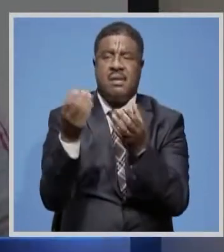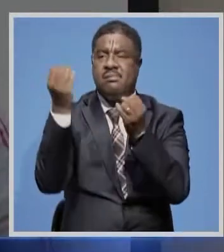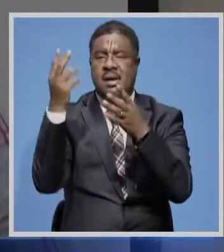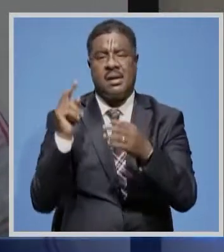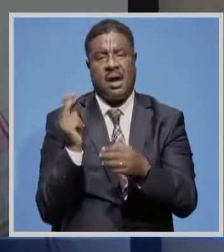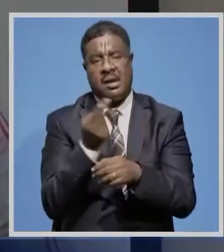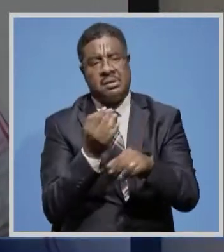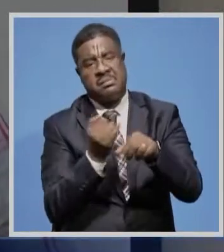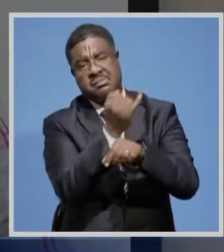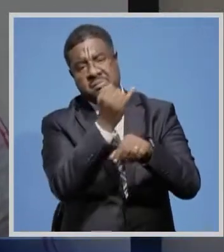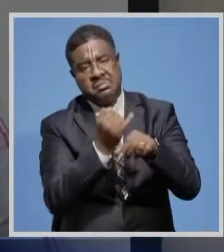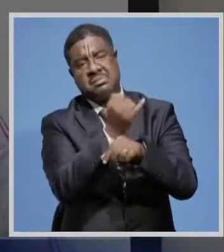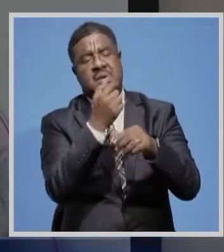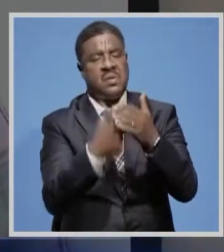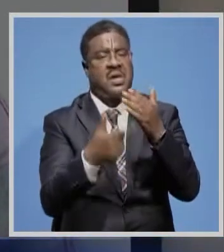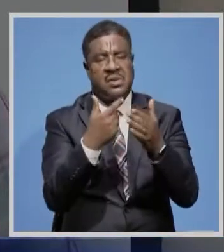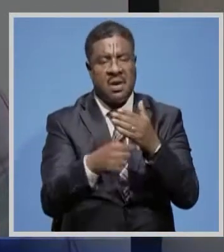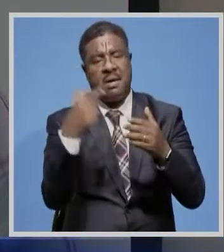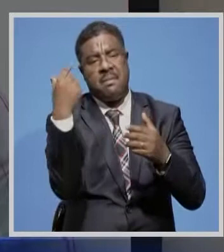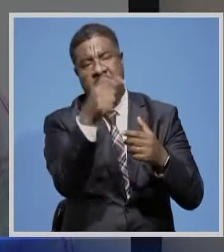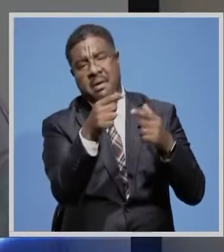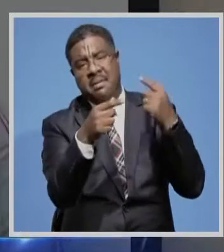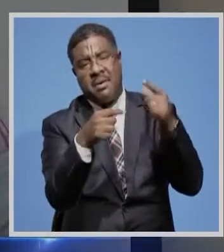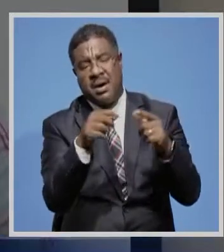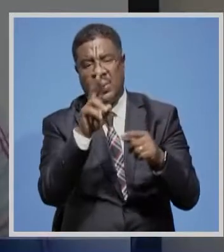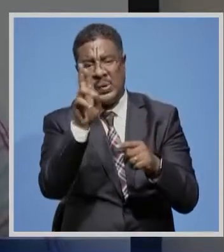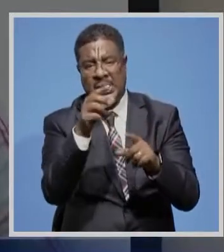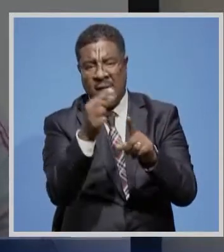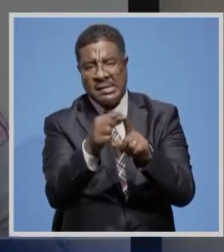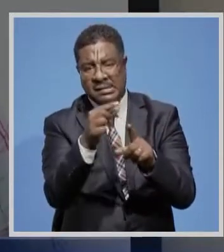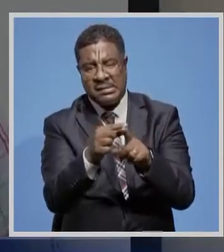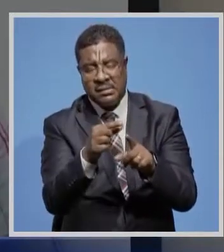us, even when we have uttered so many